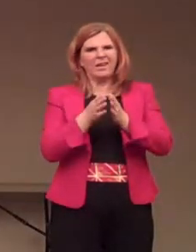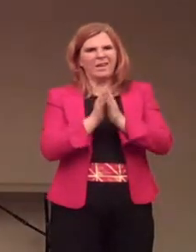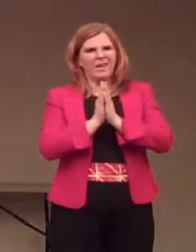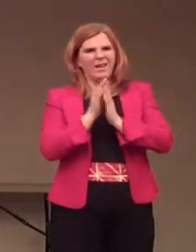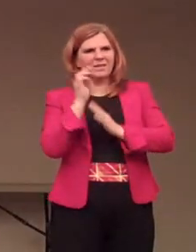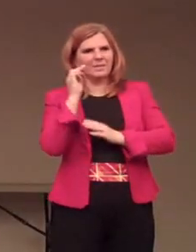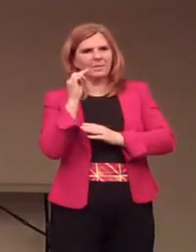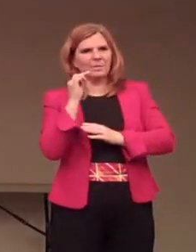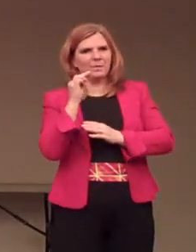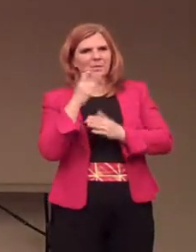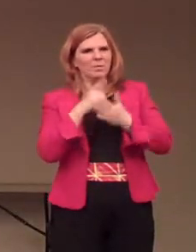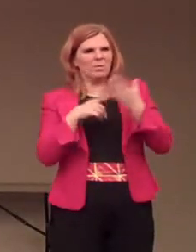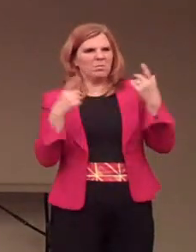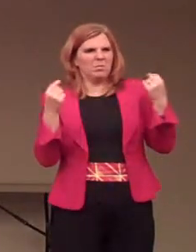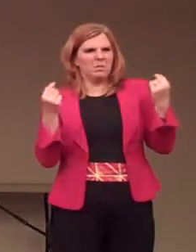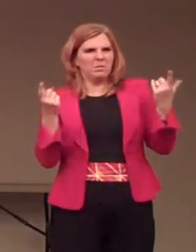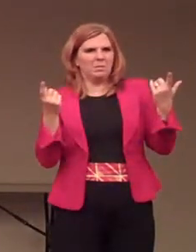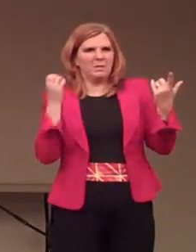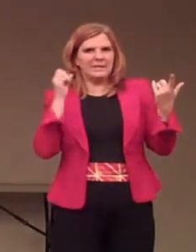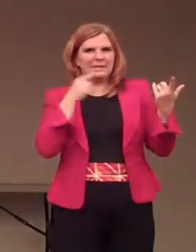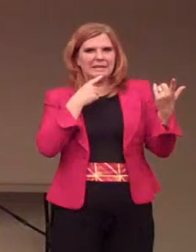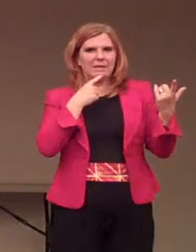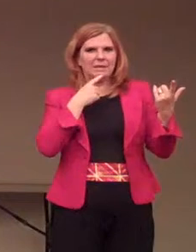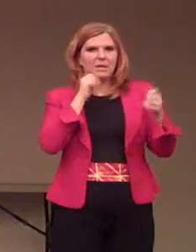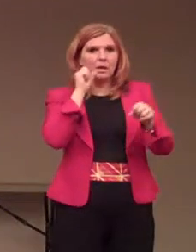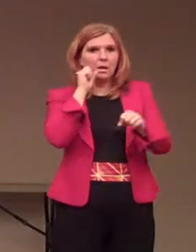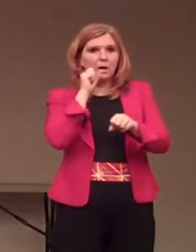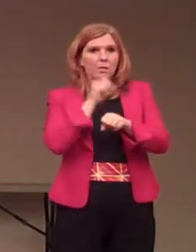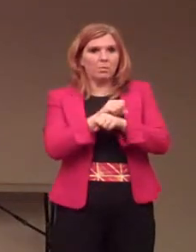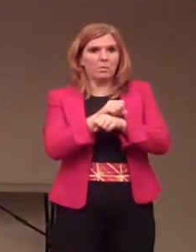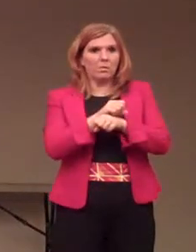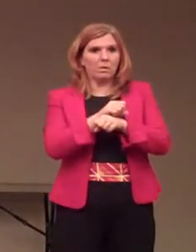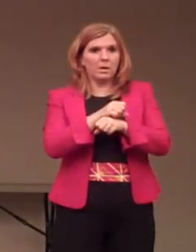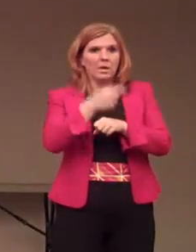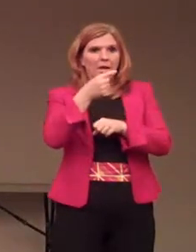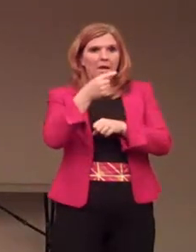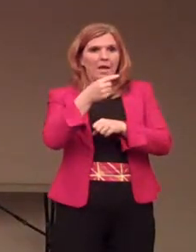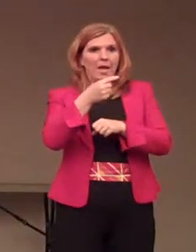said, what do you do? He said, I work at Godfather's.